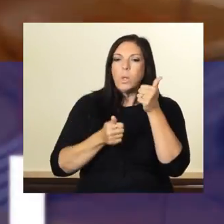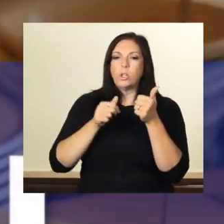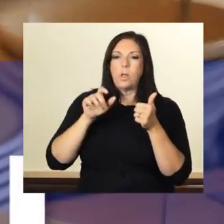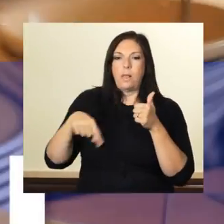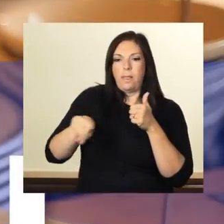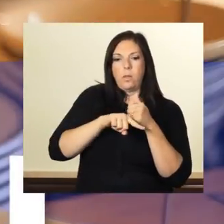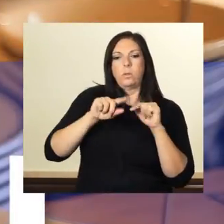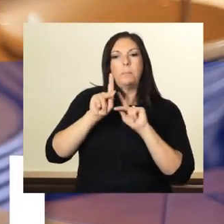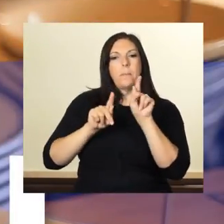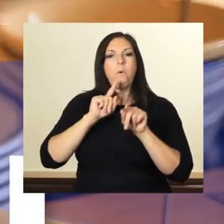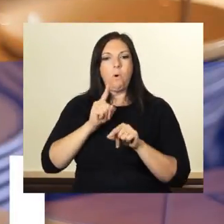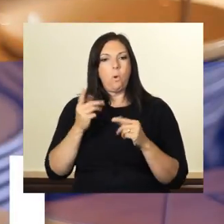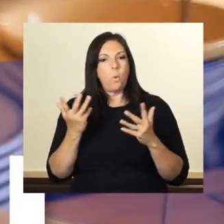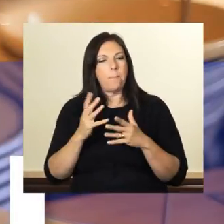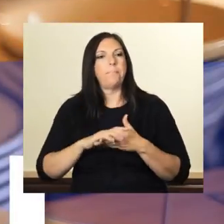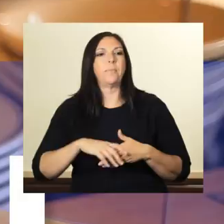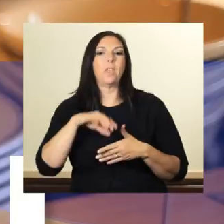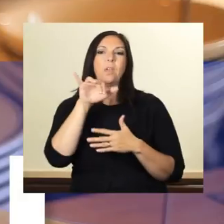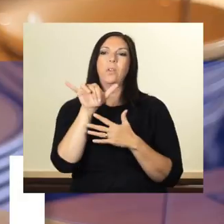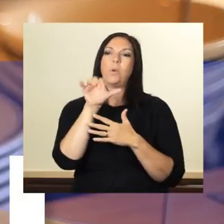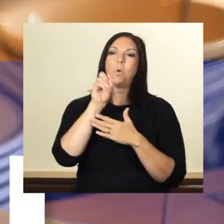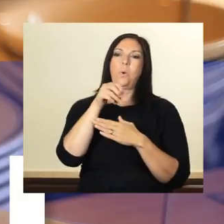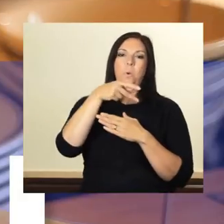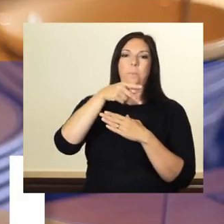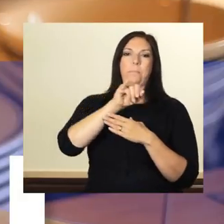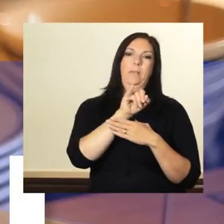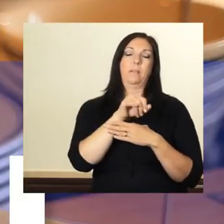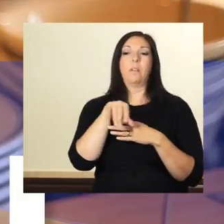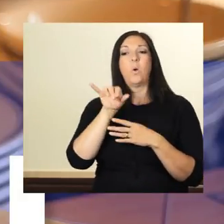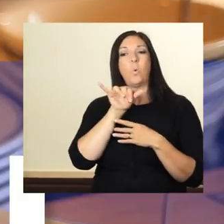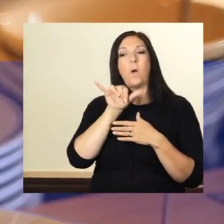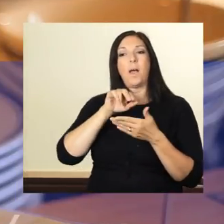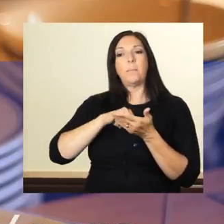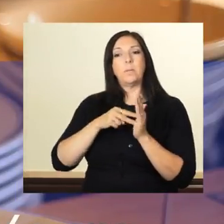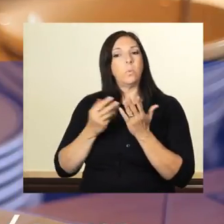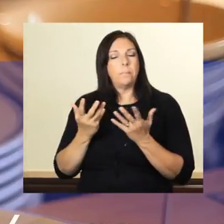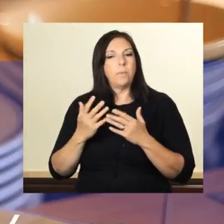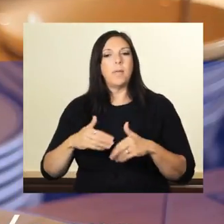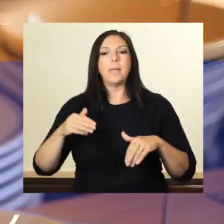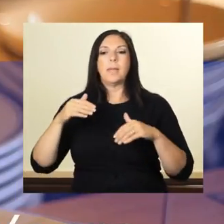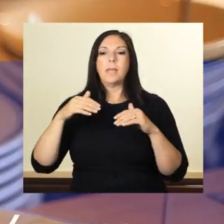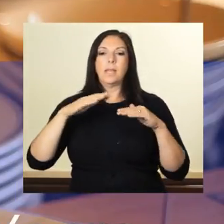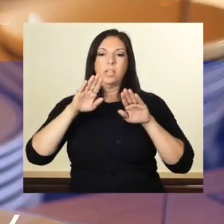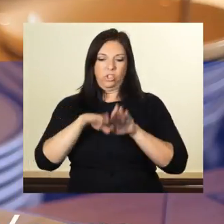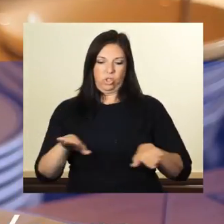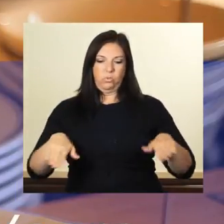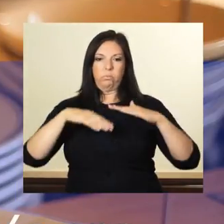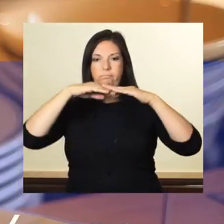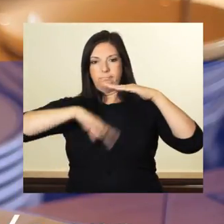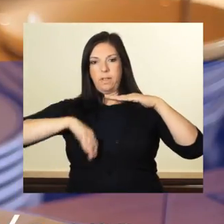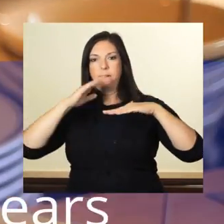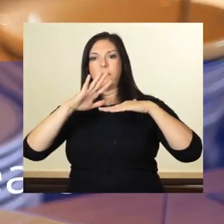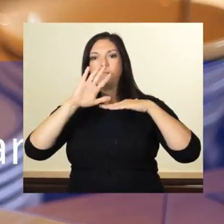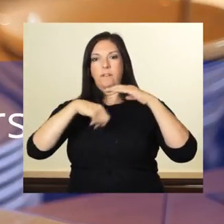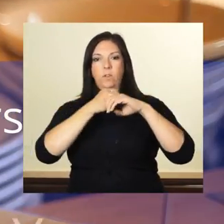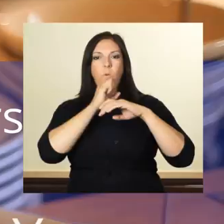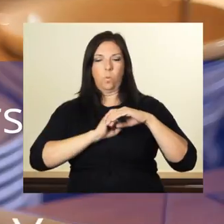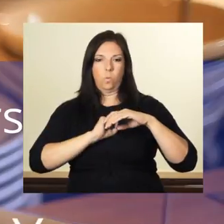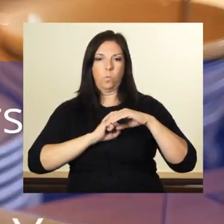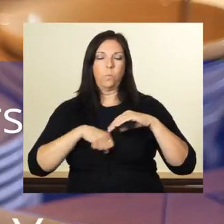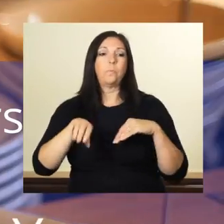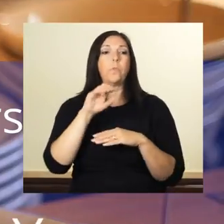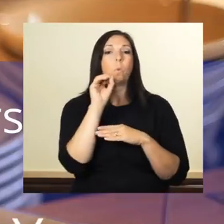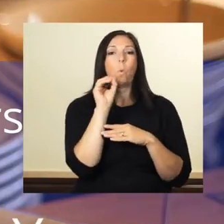populations by using the acronym YOPI. The Y stands for children younger than five years old.